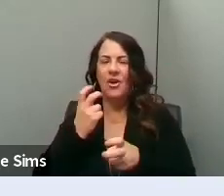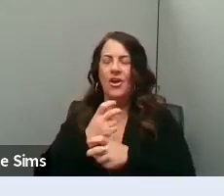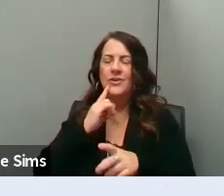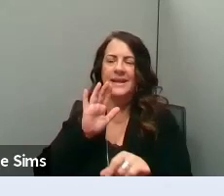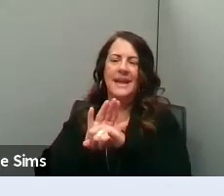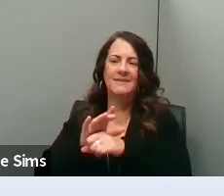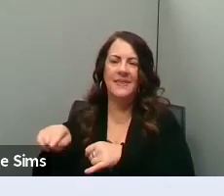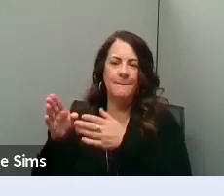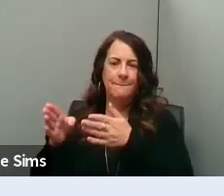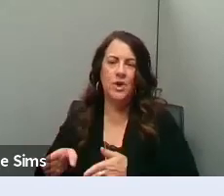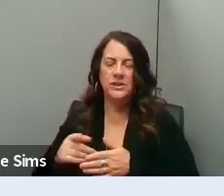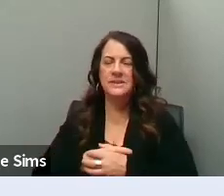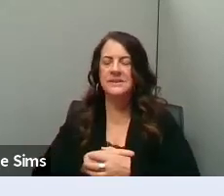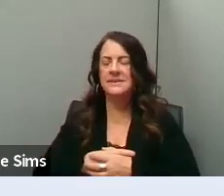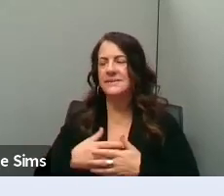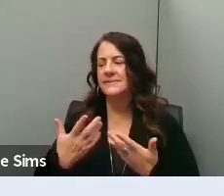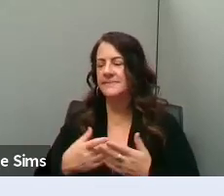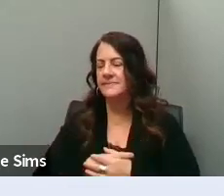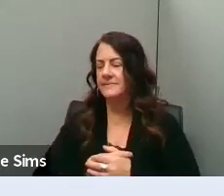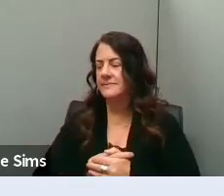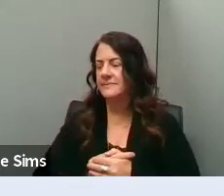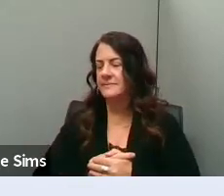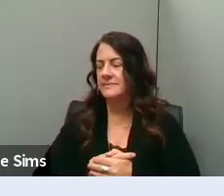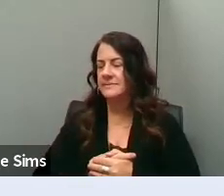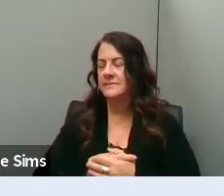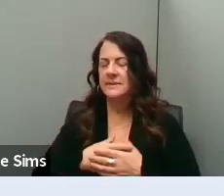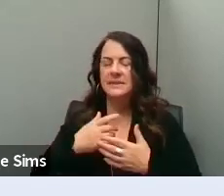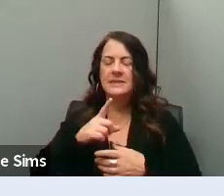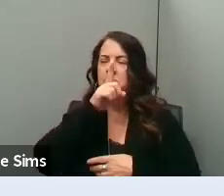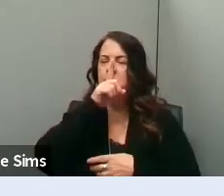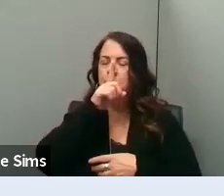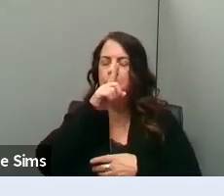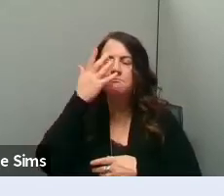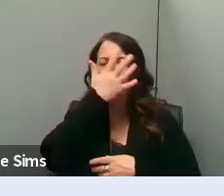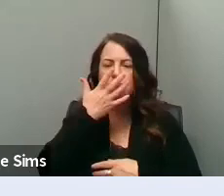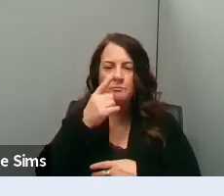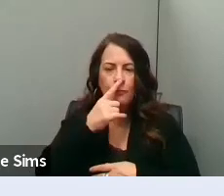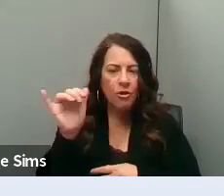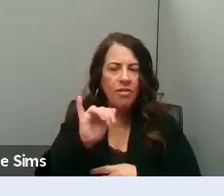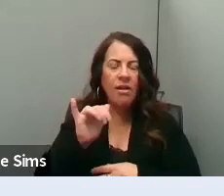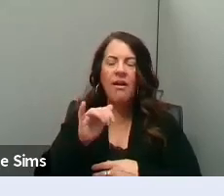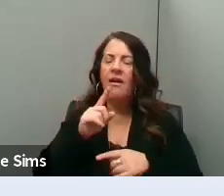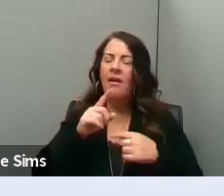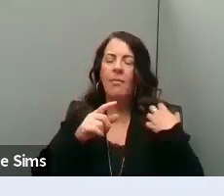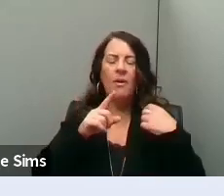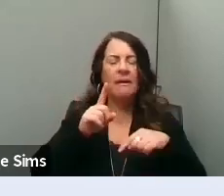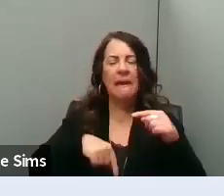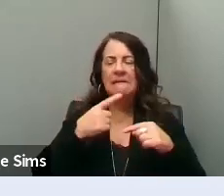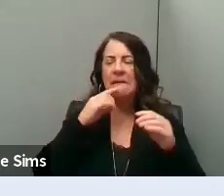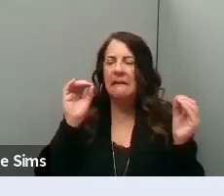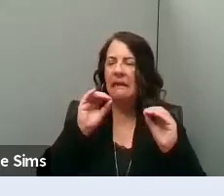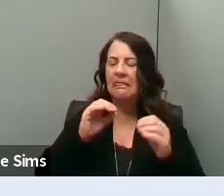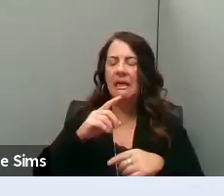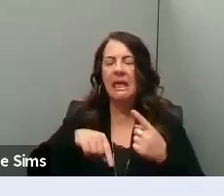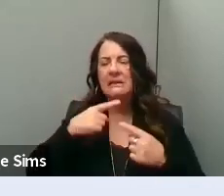the person had a very particular description, the employer cannot say, oh, it